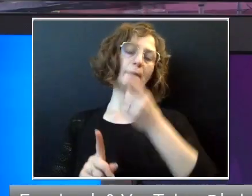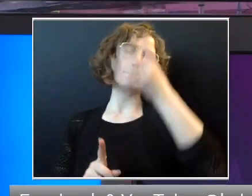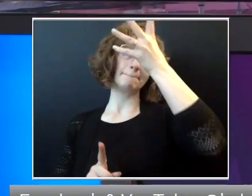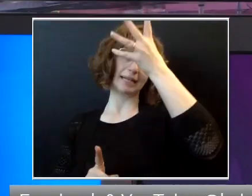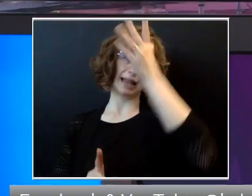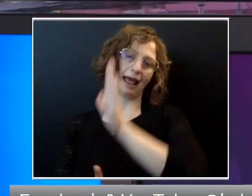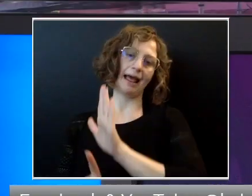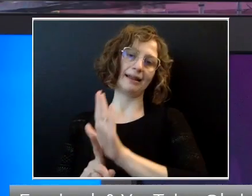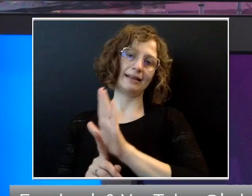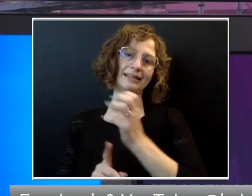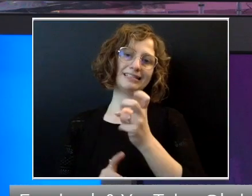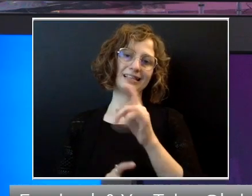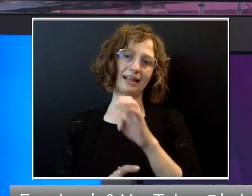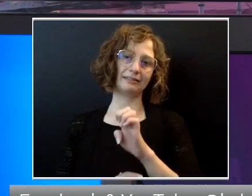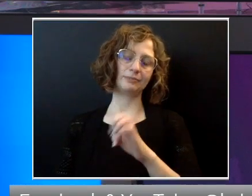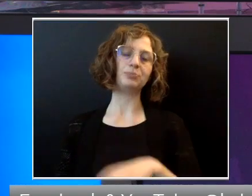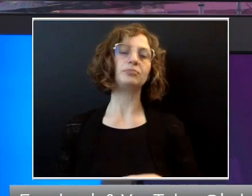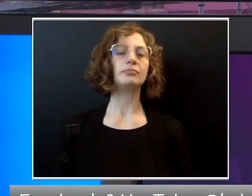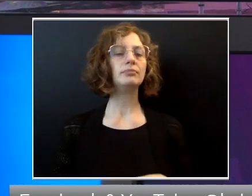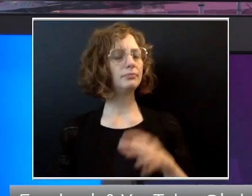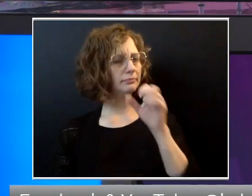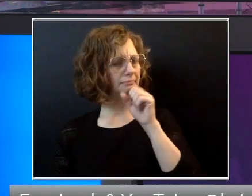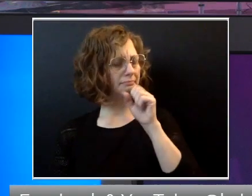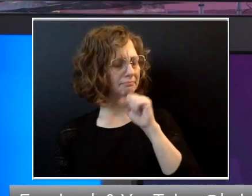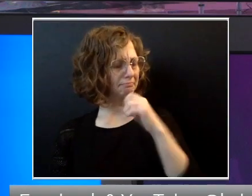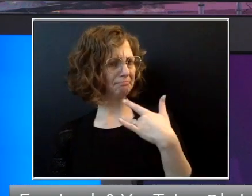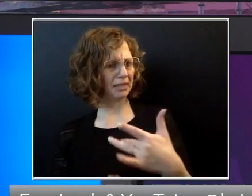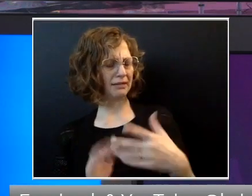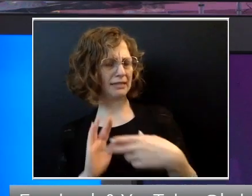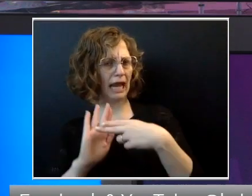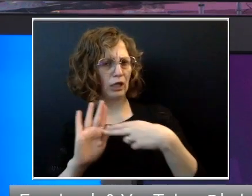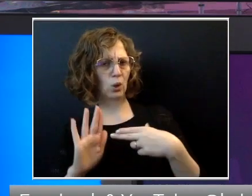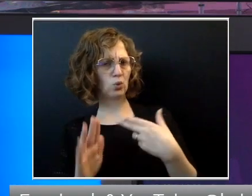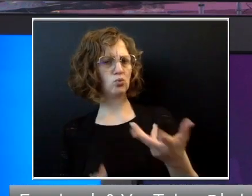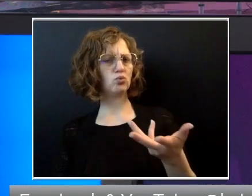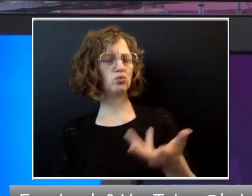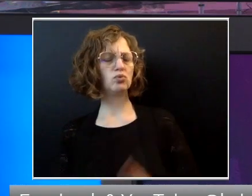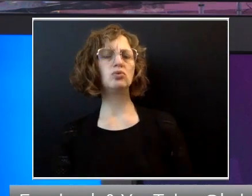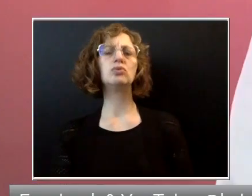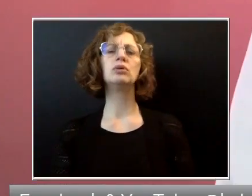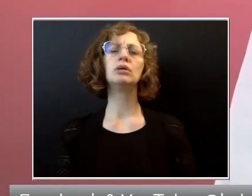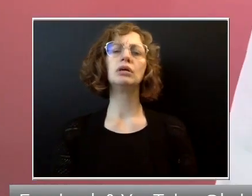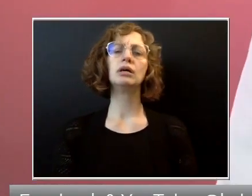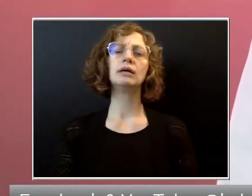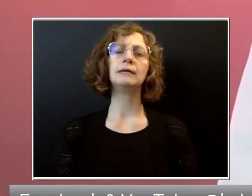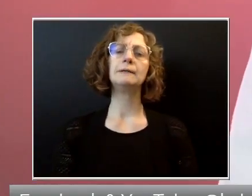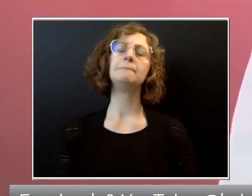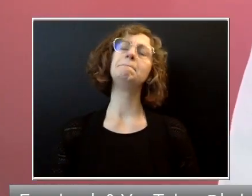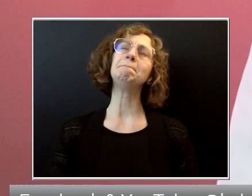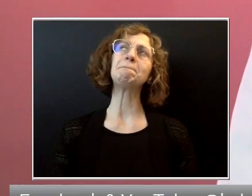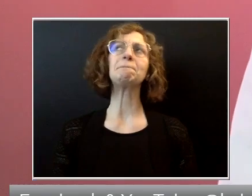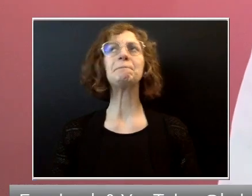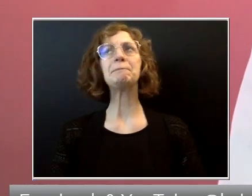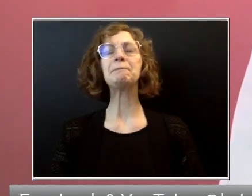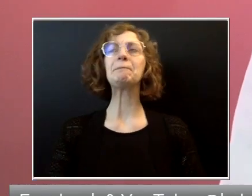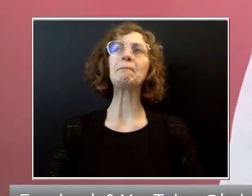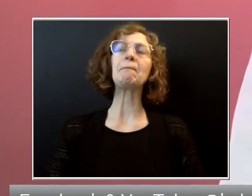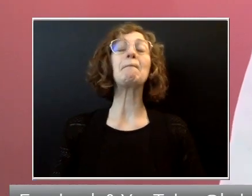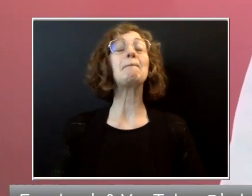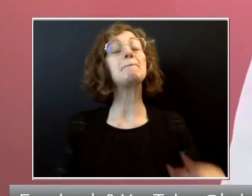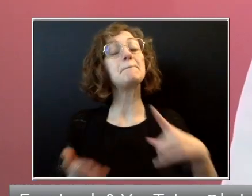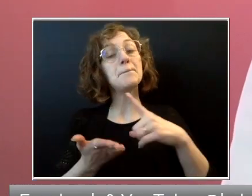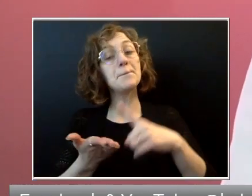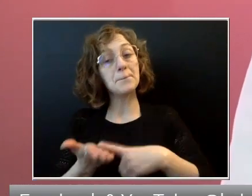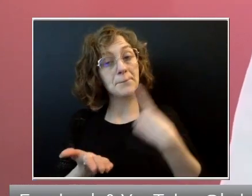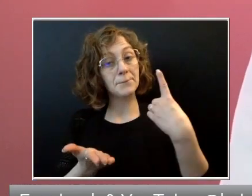people usually get diagnosed with this? So there are cases that present in